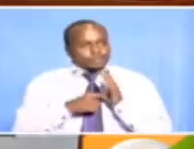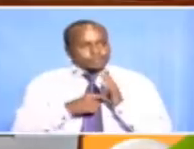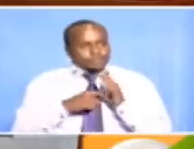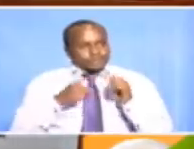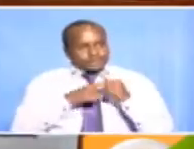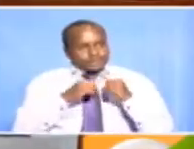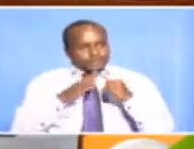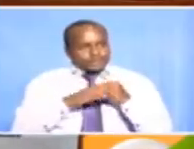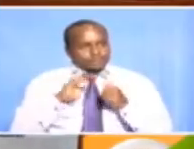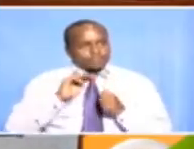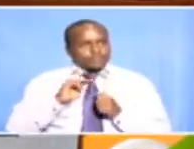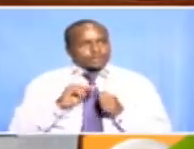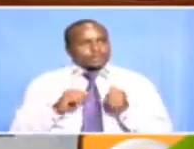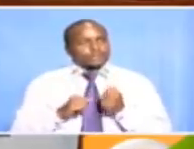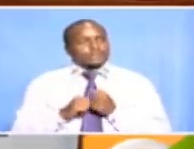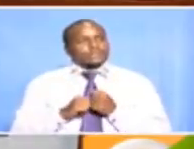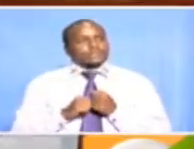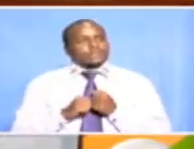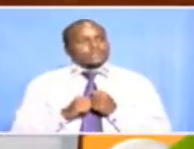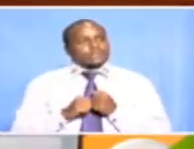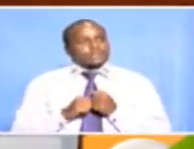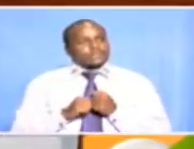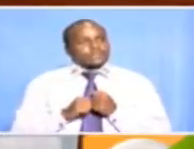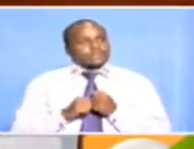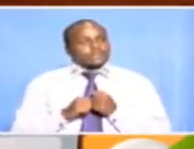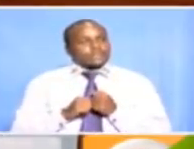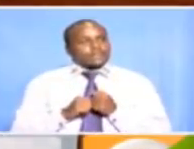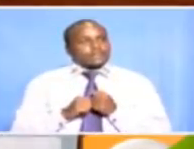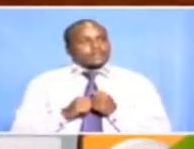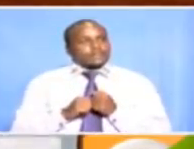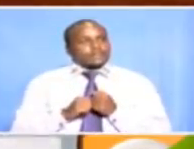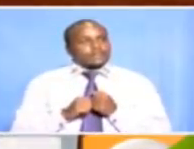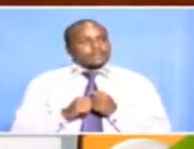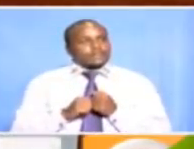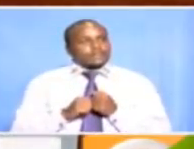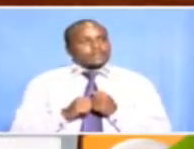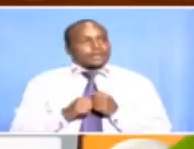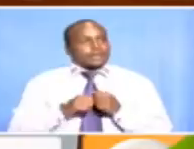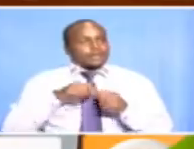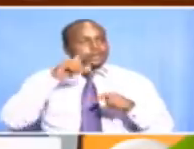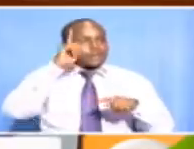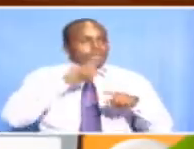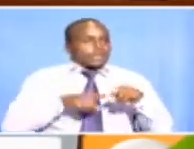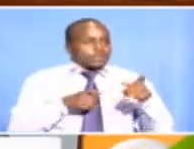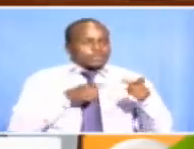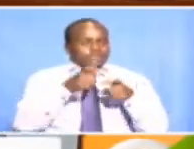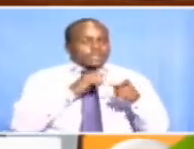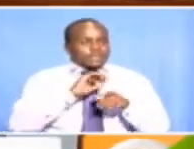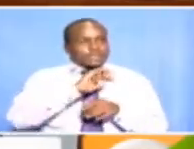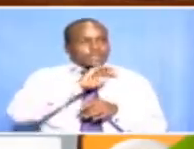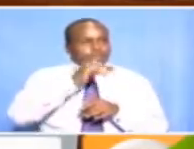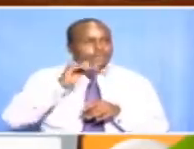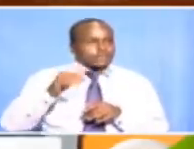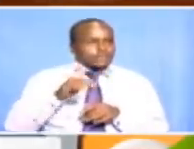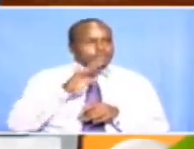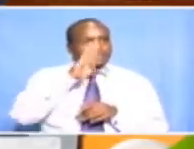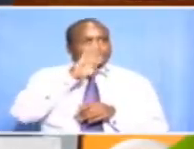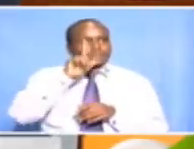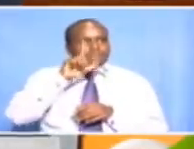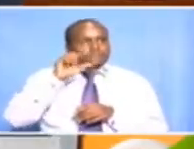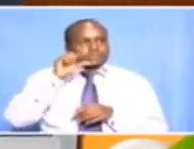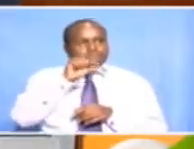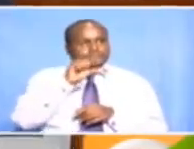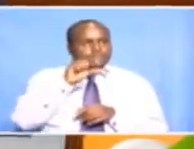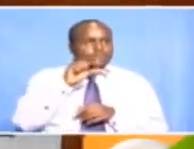1.69 million fans. And we cannot run the county as a blog, as she alleges. You see a lady, Wambo, yes,